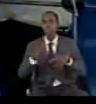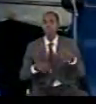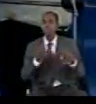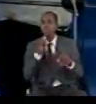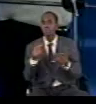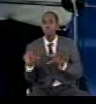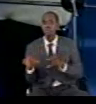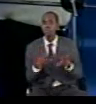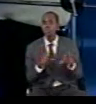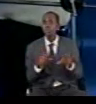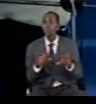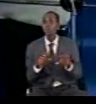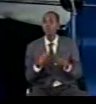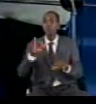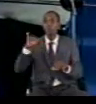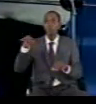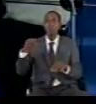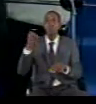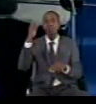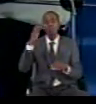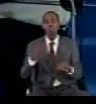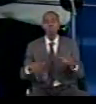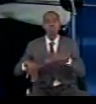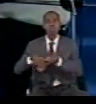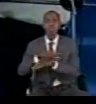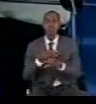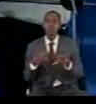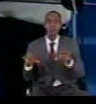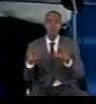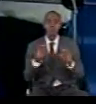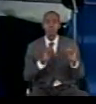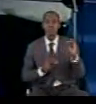do. Jehovah, Jehovah, do.